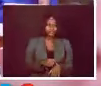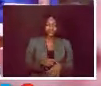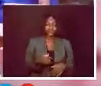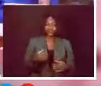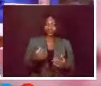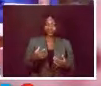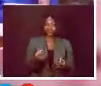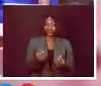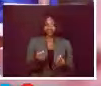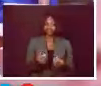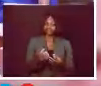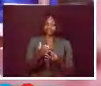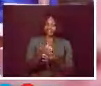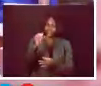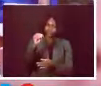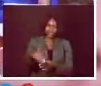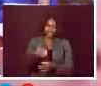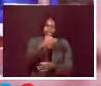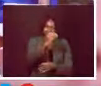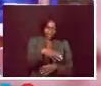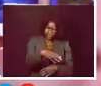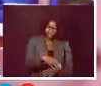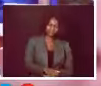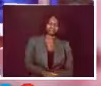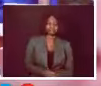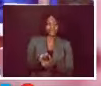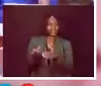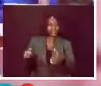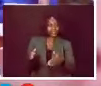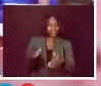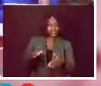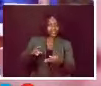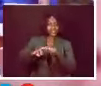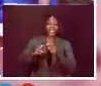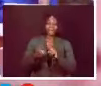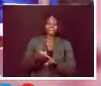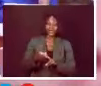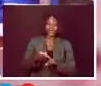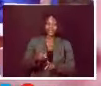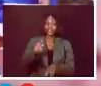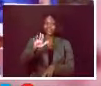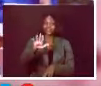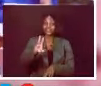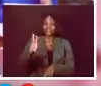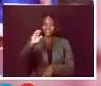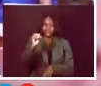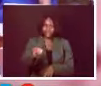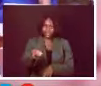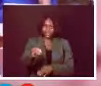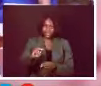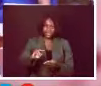percentages. So then, we, the majority, our percentage was 56, so